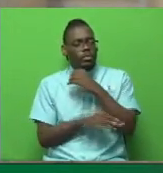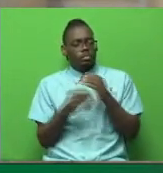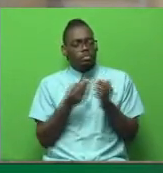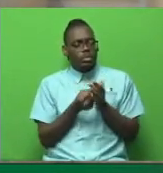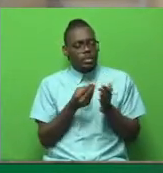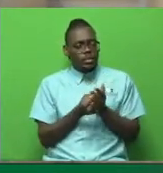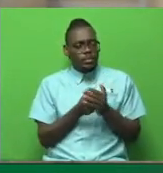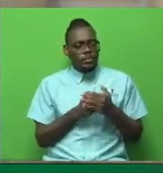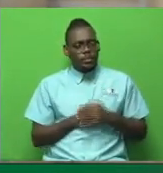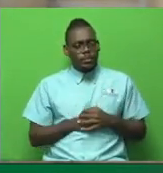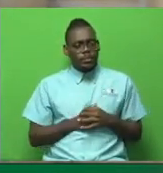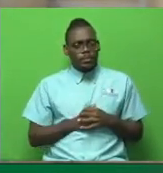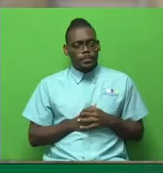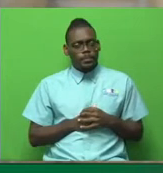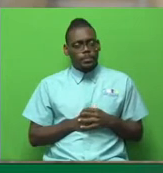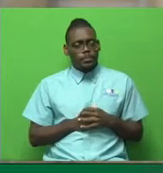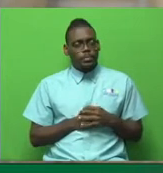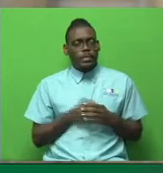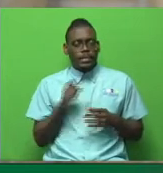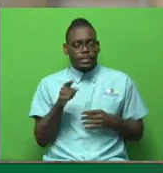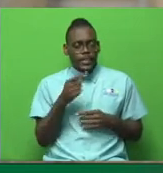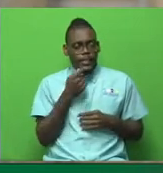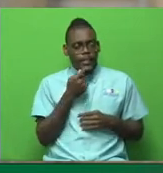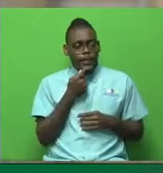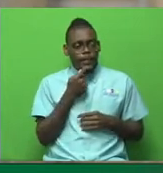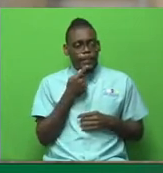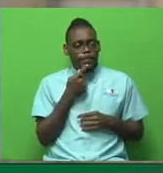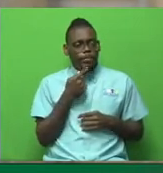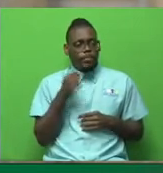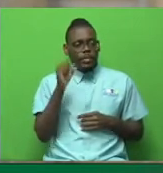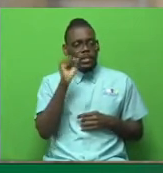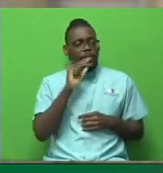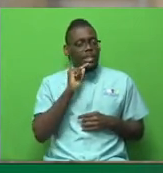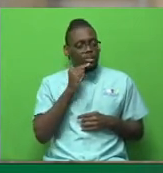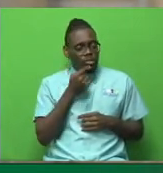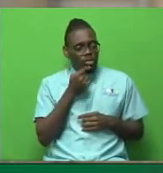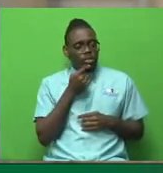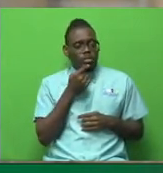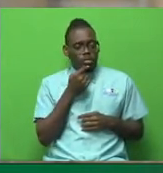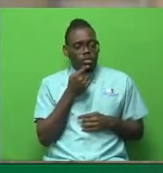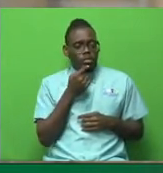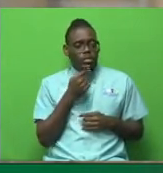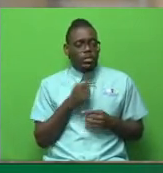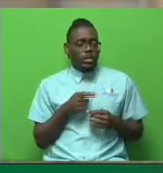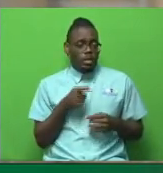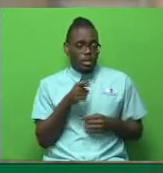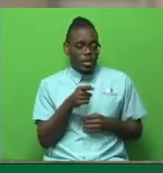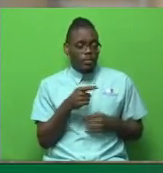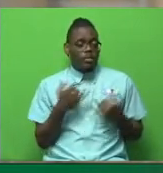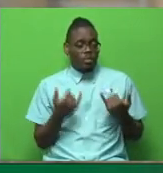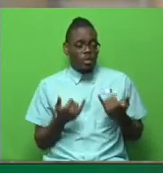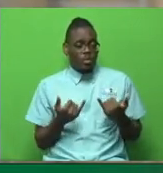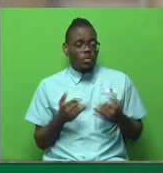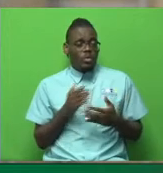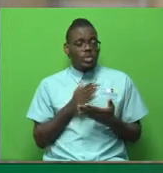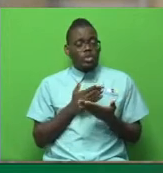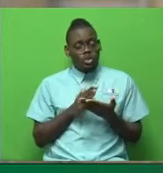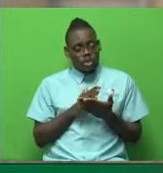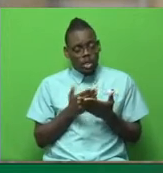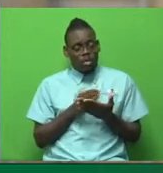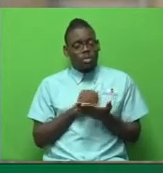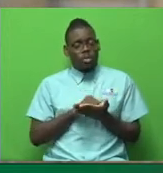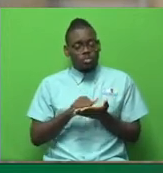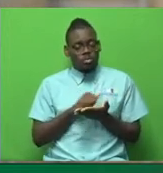with a straight face predicted a current account deficit and a balance of payment crisis